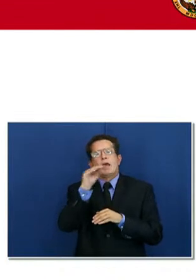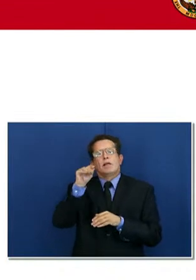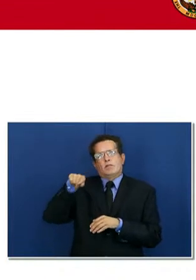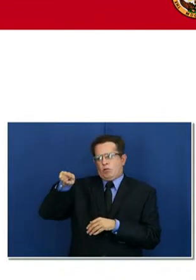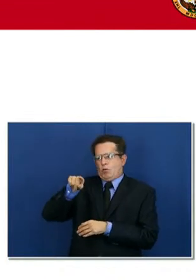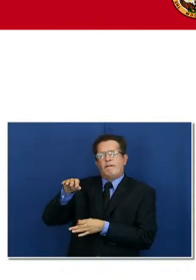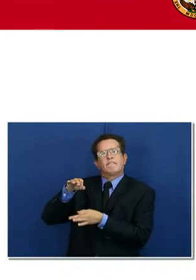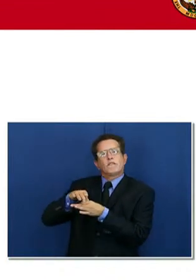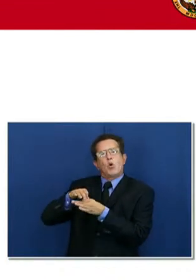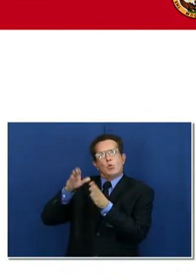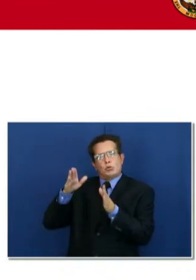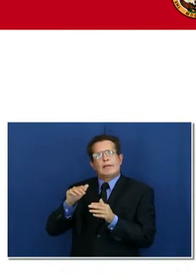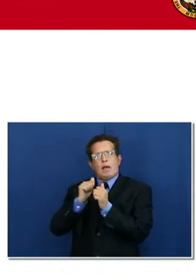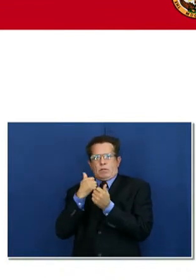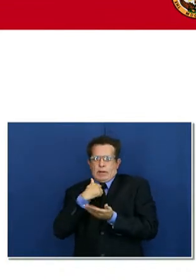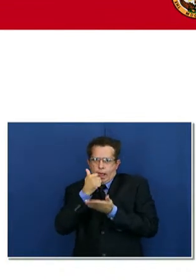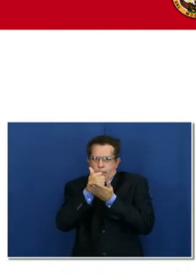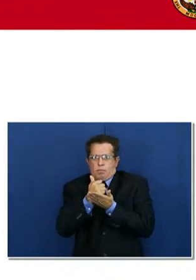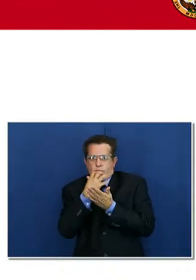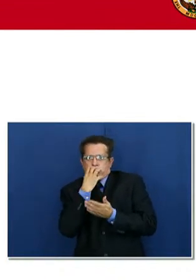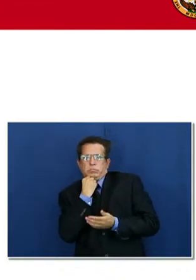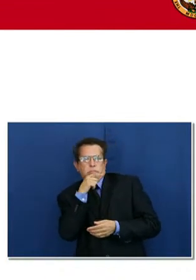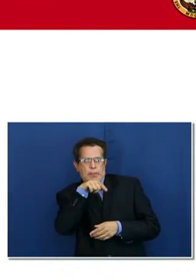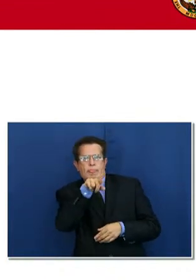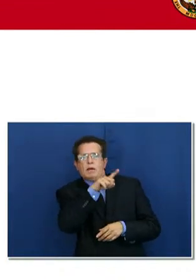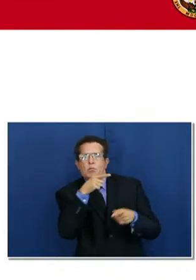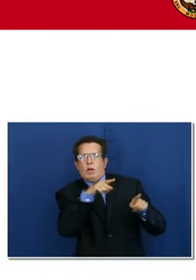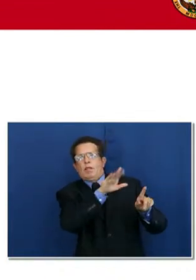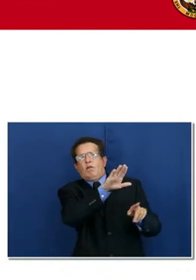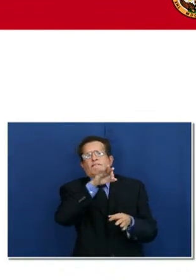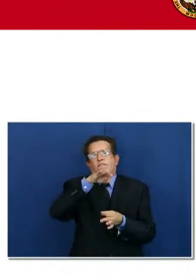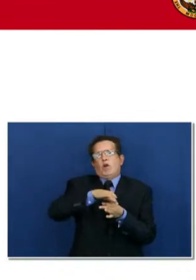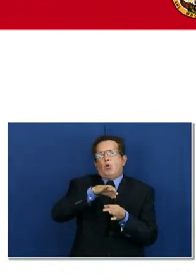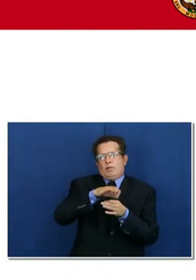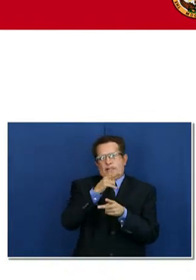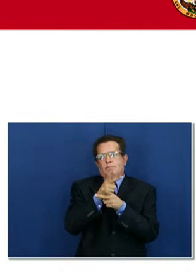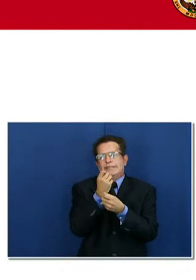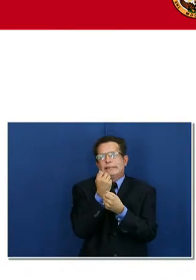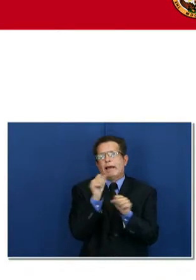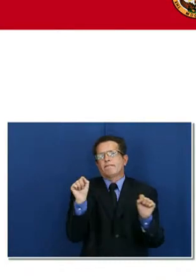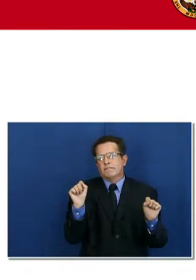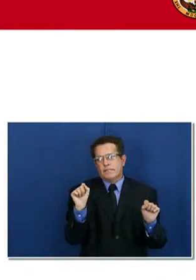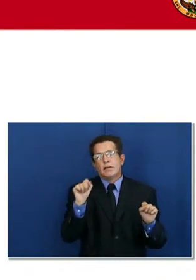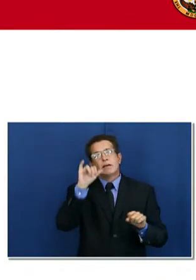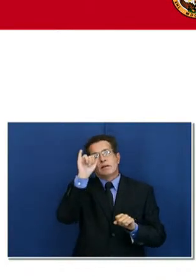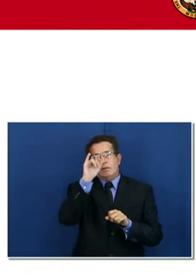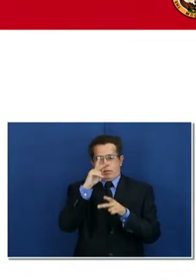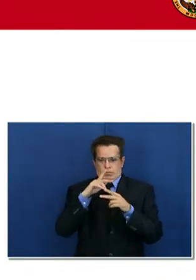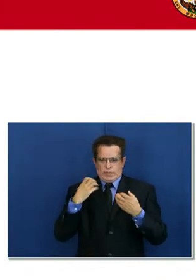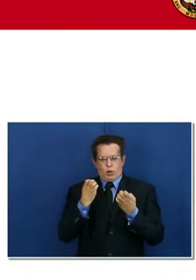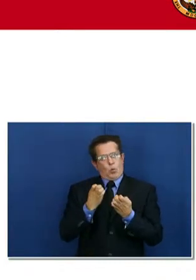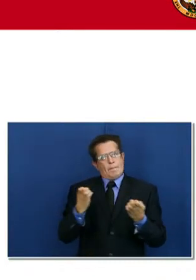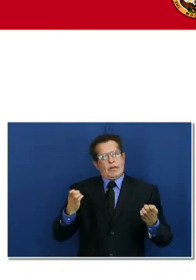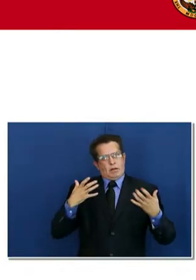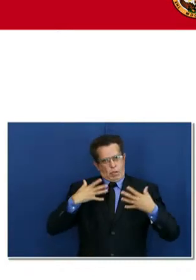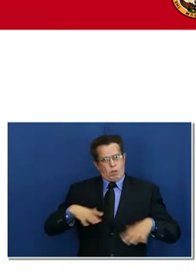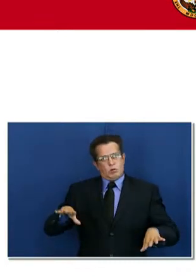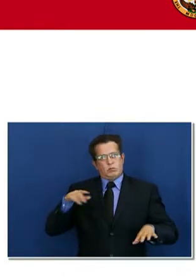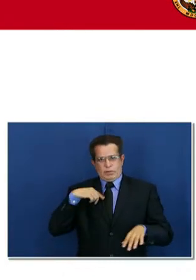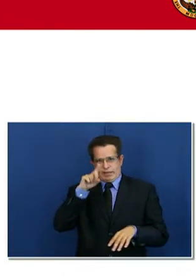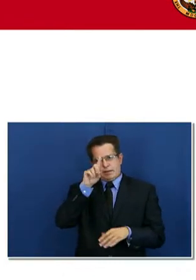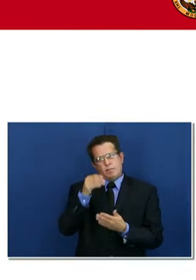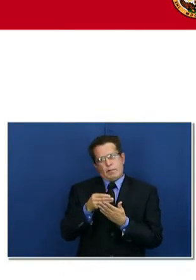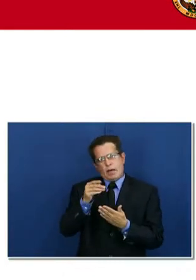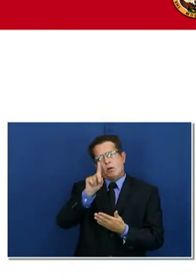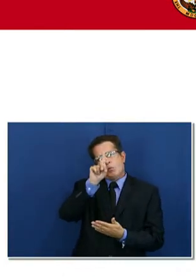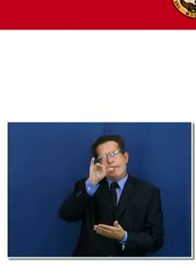voters as they go to a respective polling place. When we talk about the personal protective equipment out there, I know that we've purchased